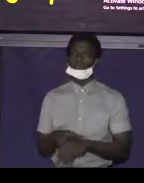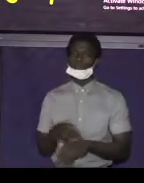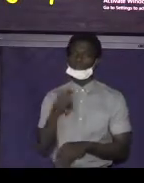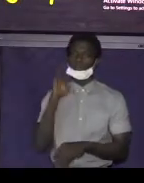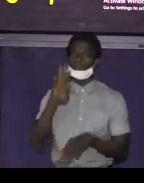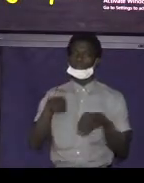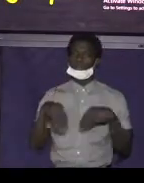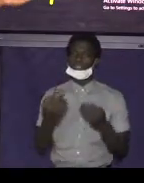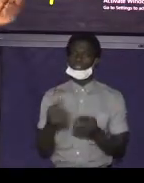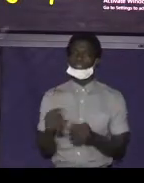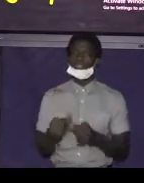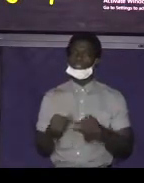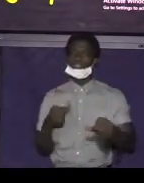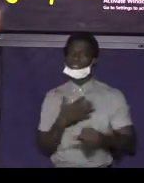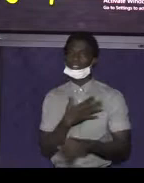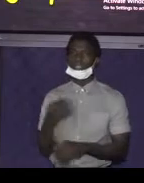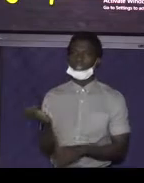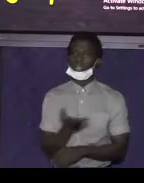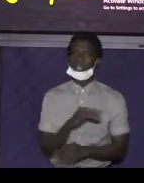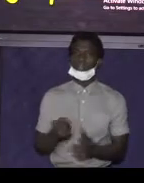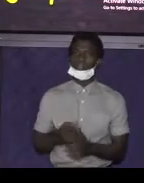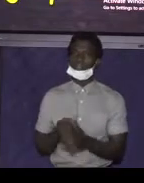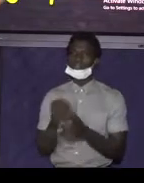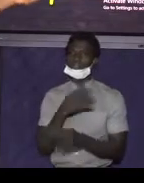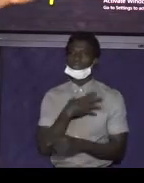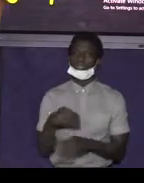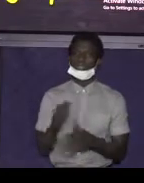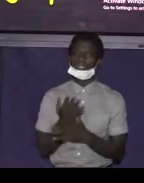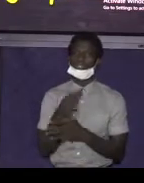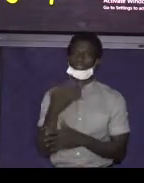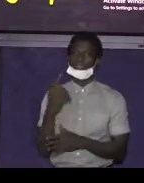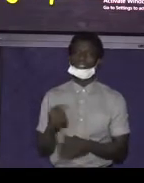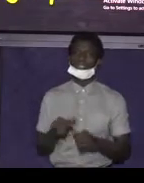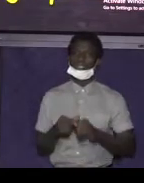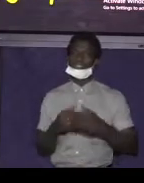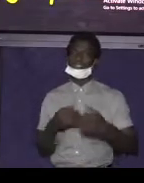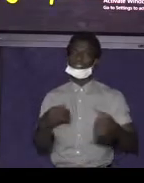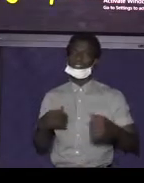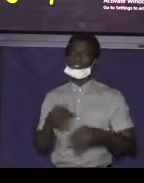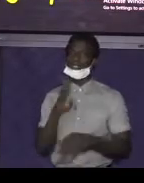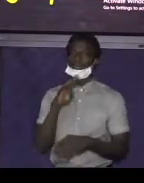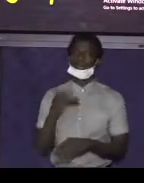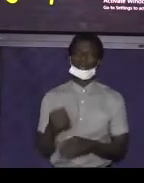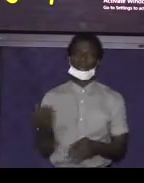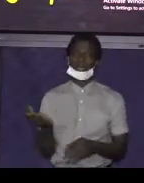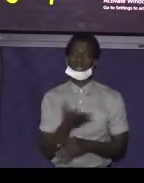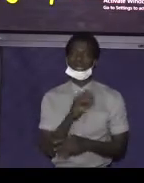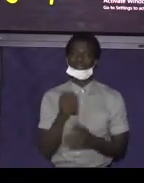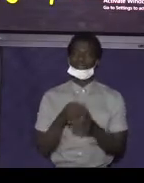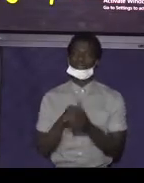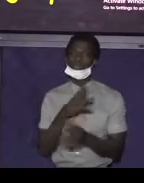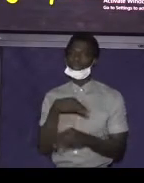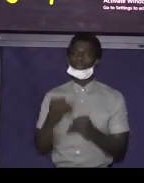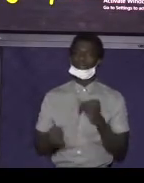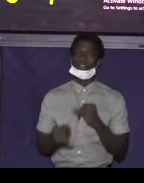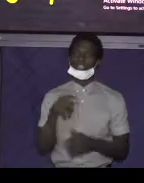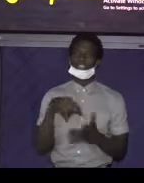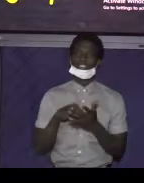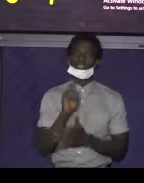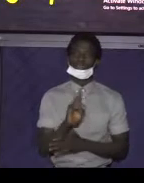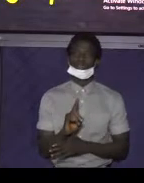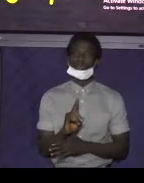you will be given the distance and the average speed. So divide the distance by the average speed. And finally, this